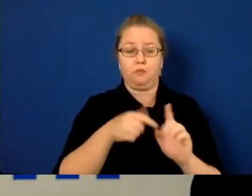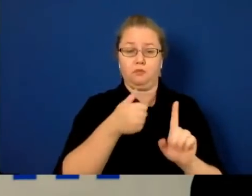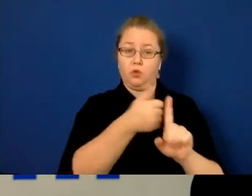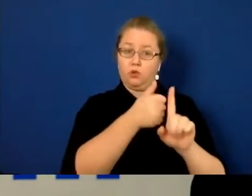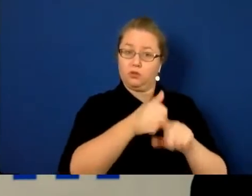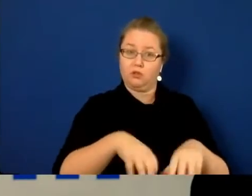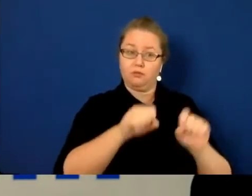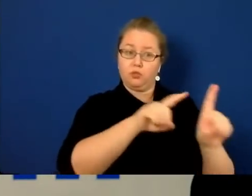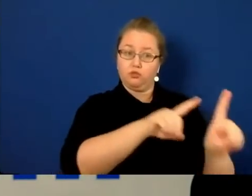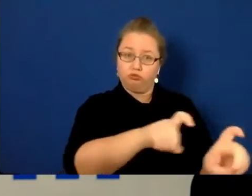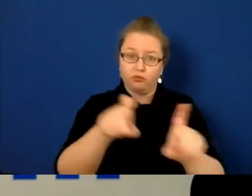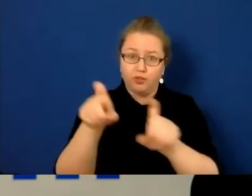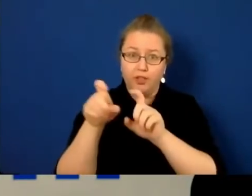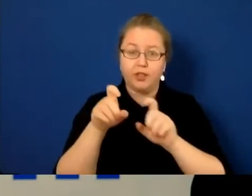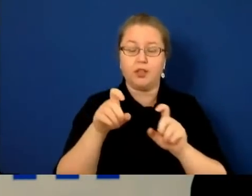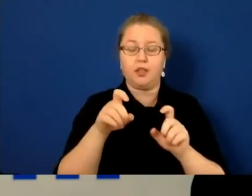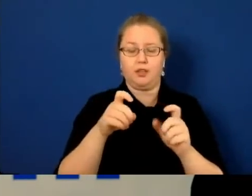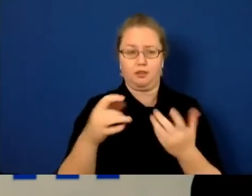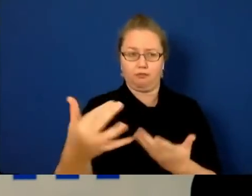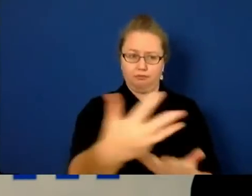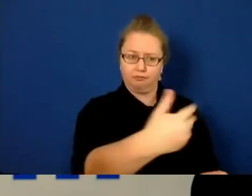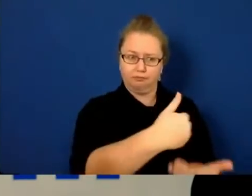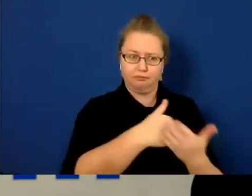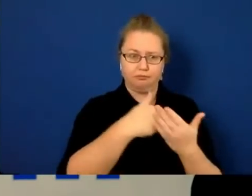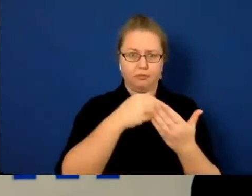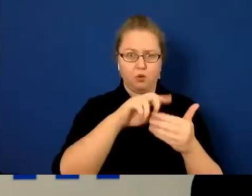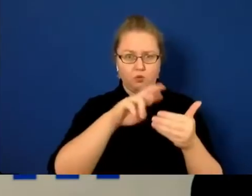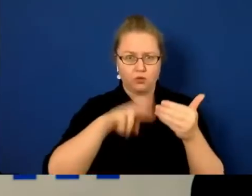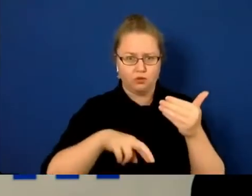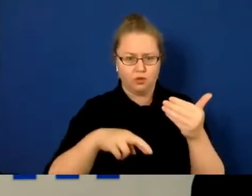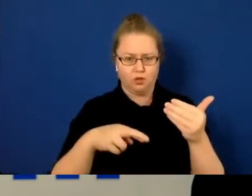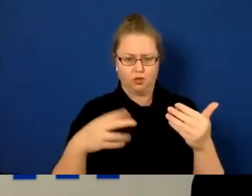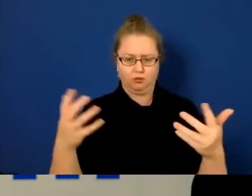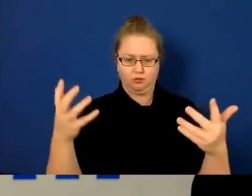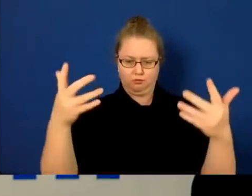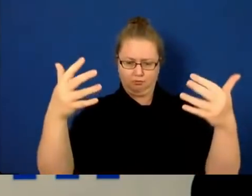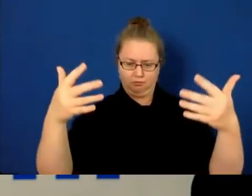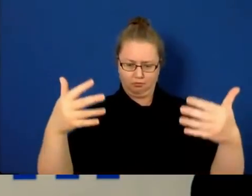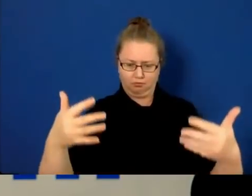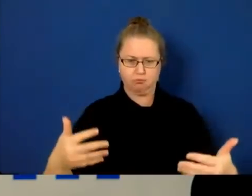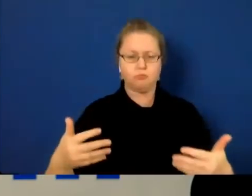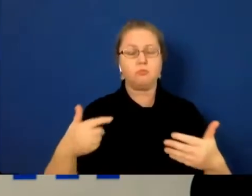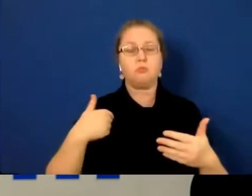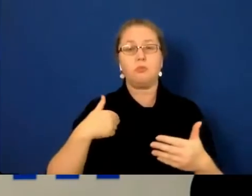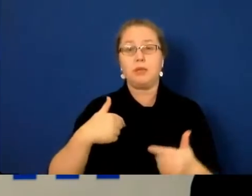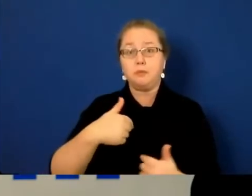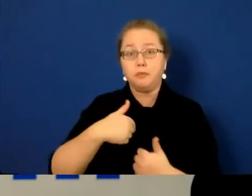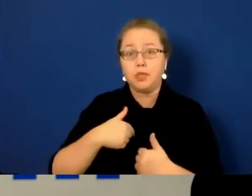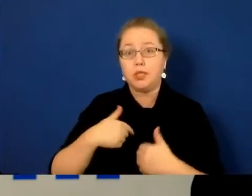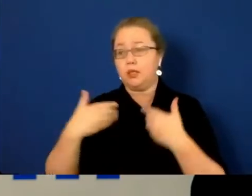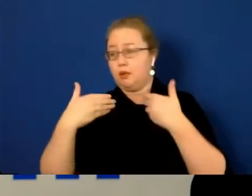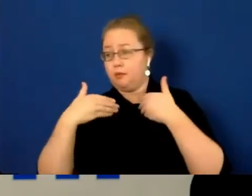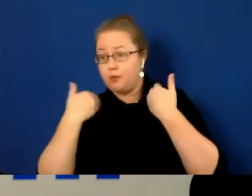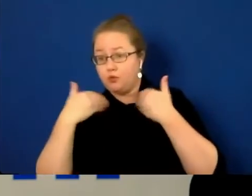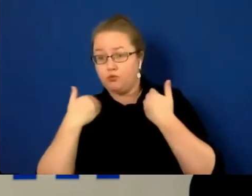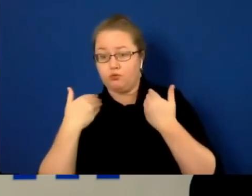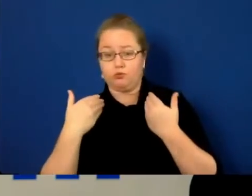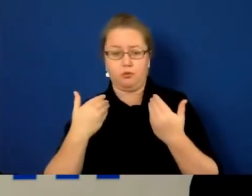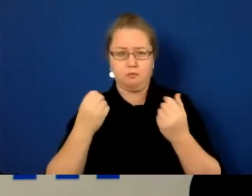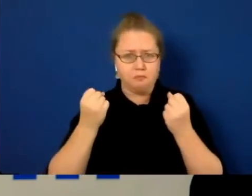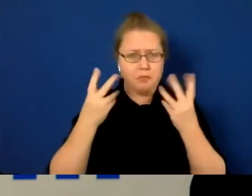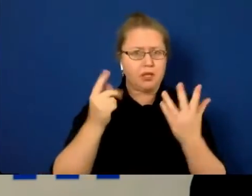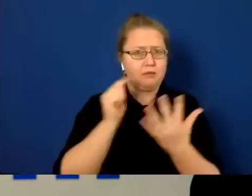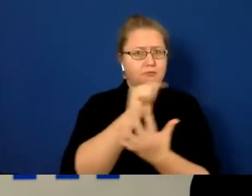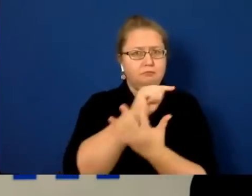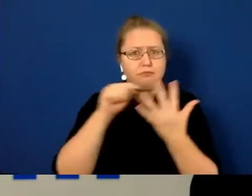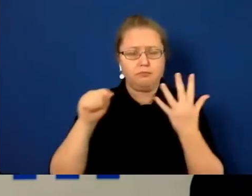Families continue to raise worries about the mental and physical toll visitor restrictions are taking in seniors in care. Do you plan to make any changes to visiting rules